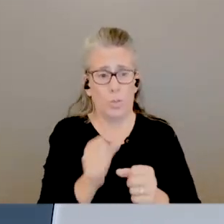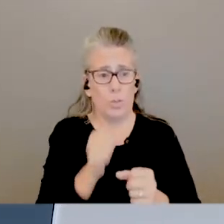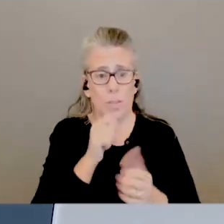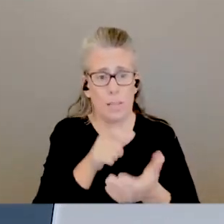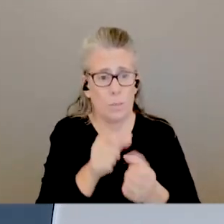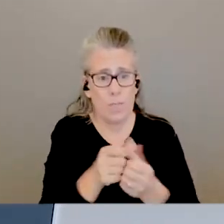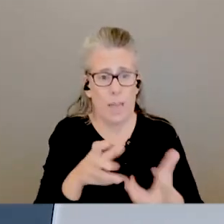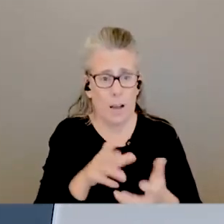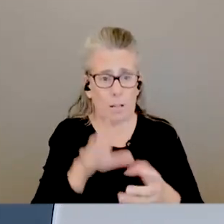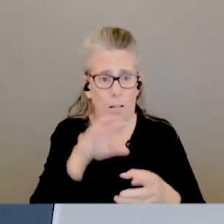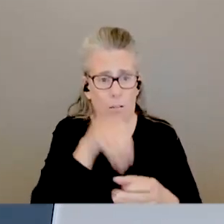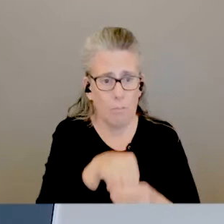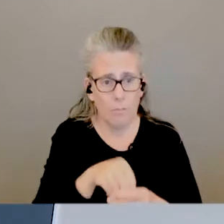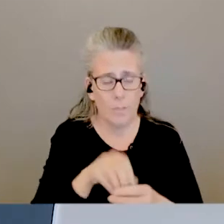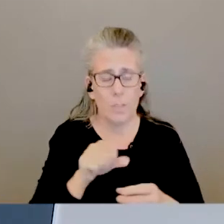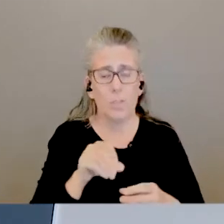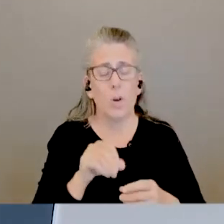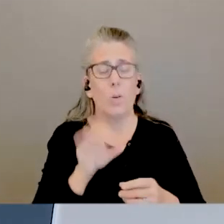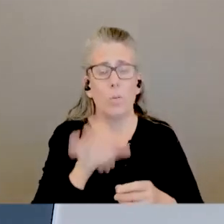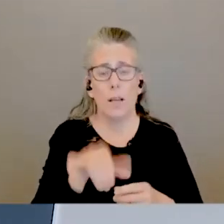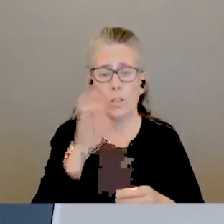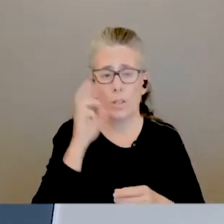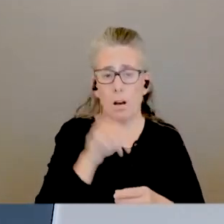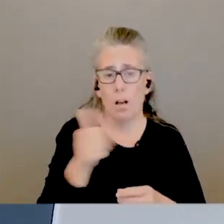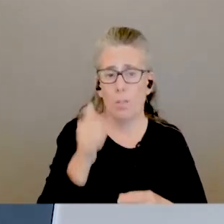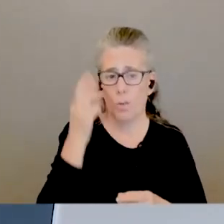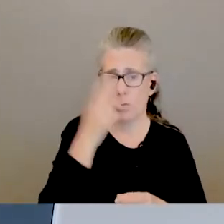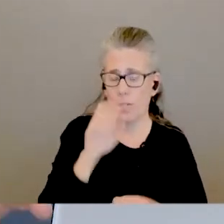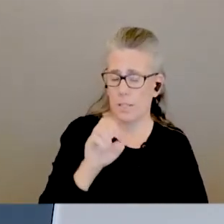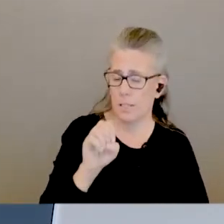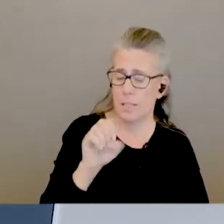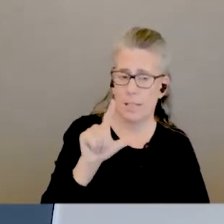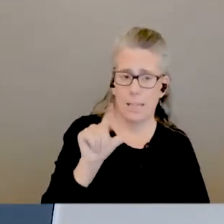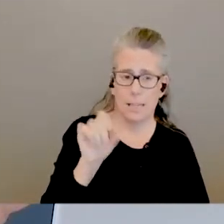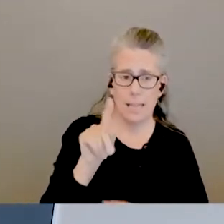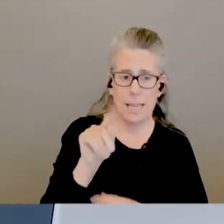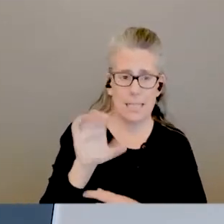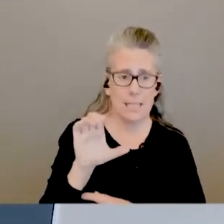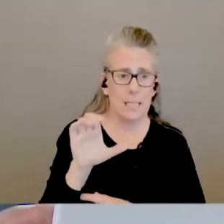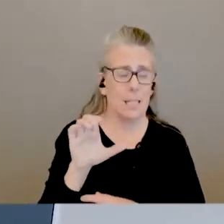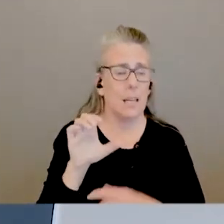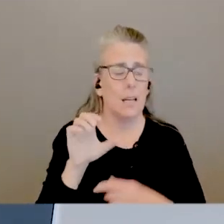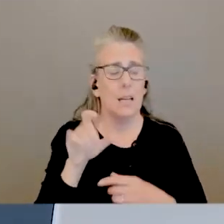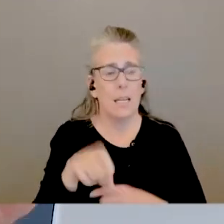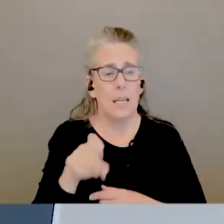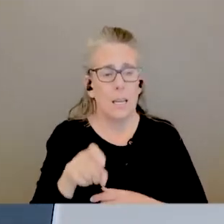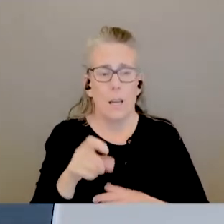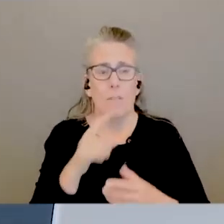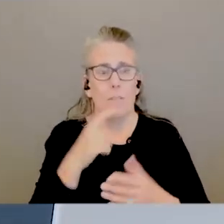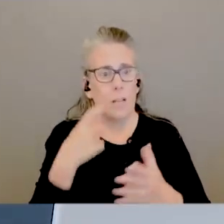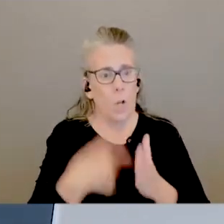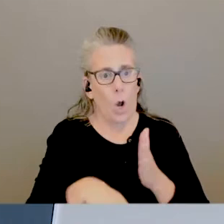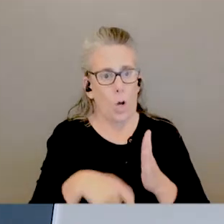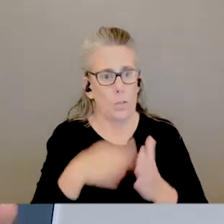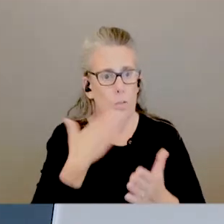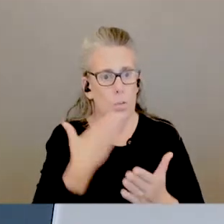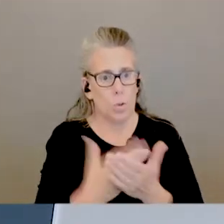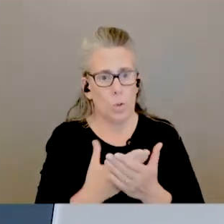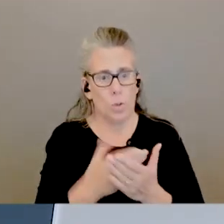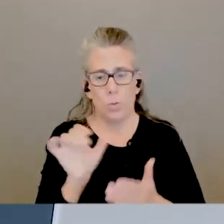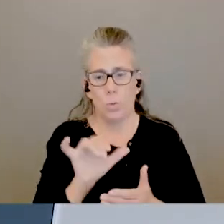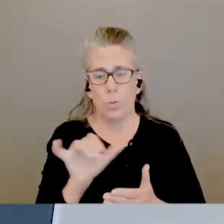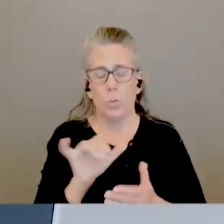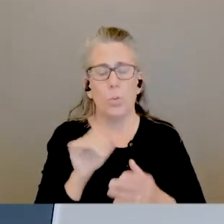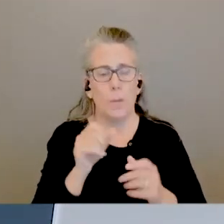was also very important to us, and cost savings were also very important to us. So by trying a few architectures and few tools, we were able to